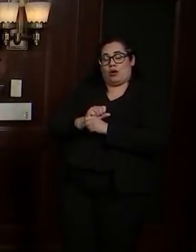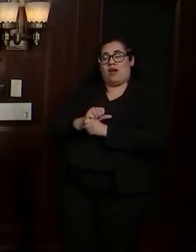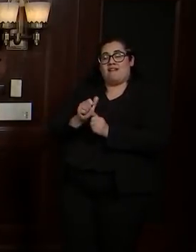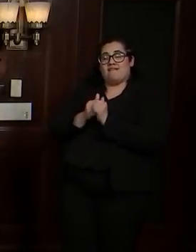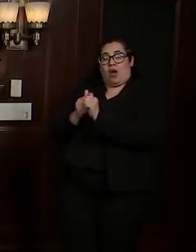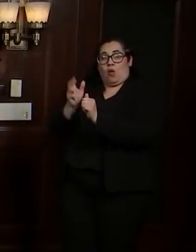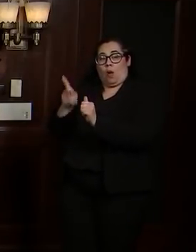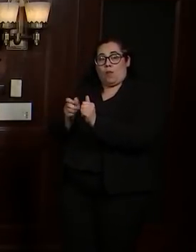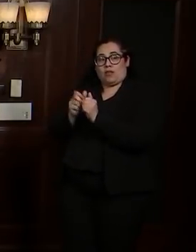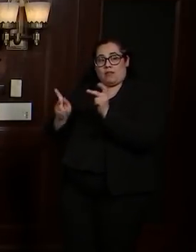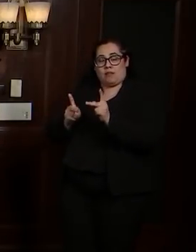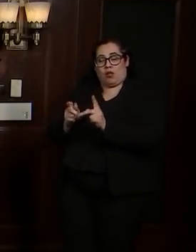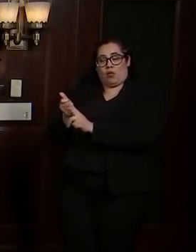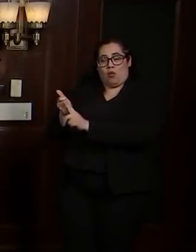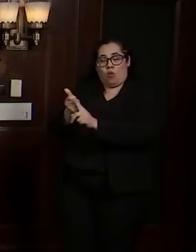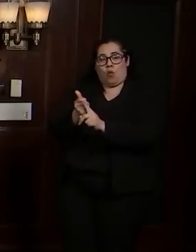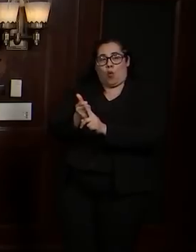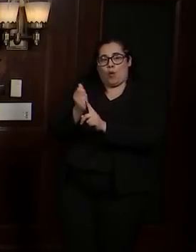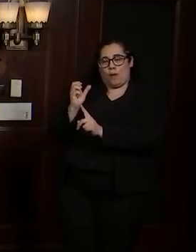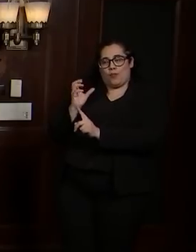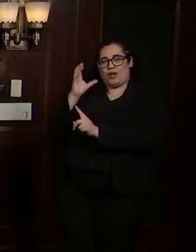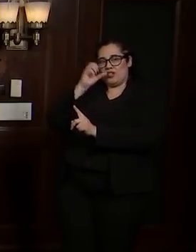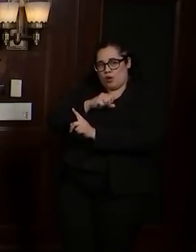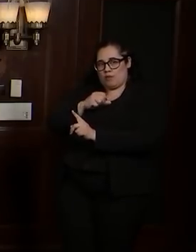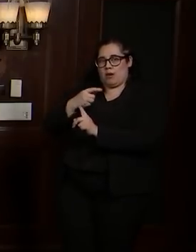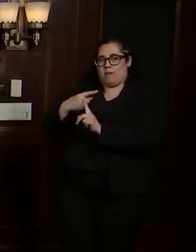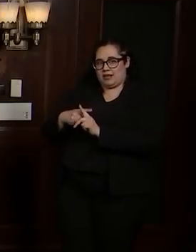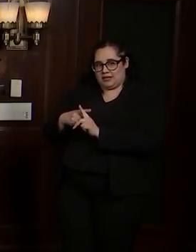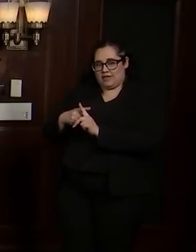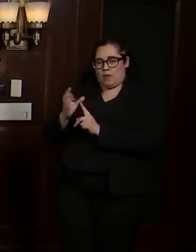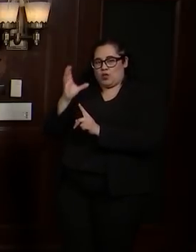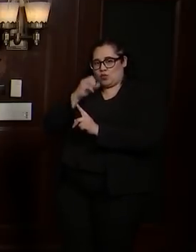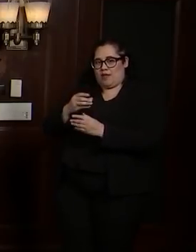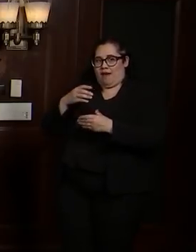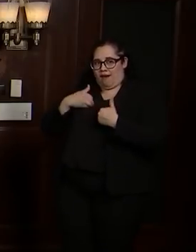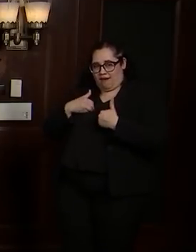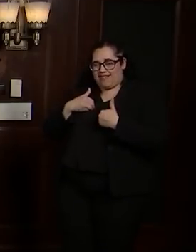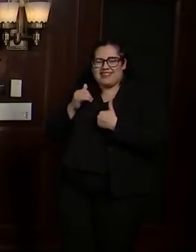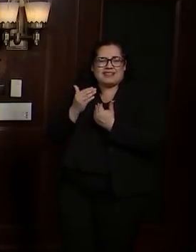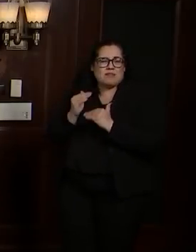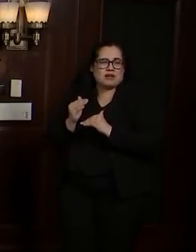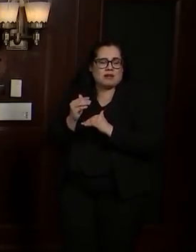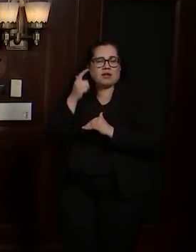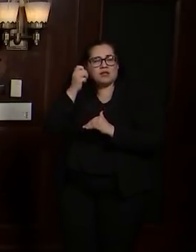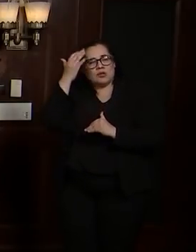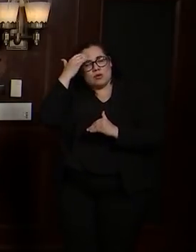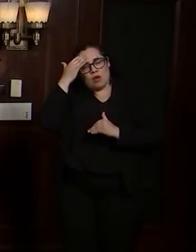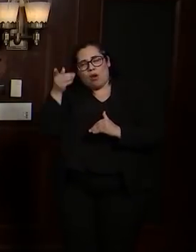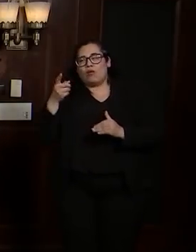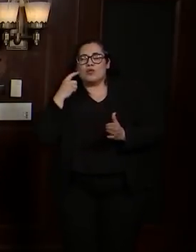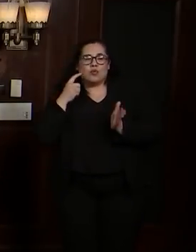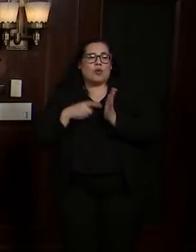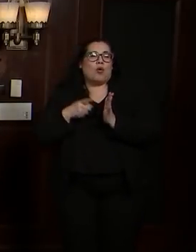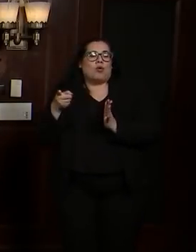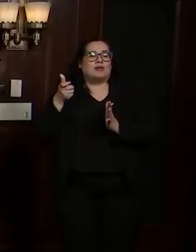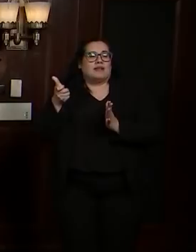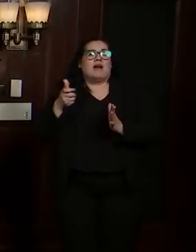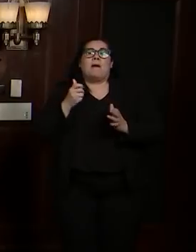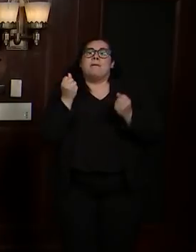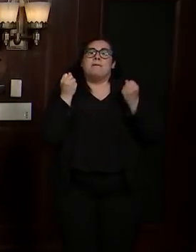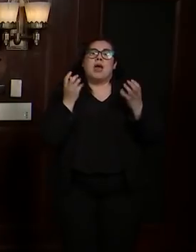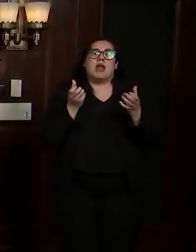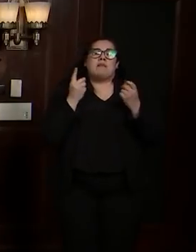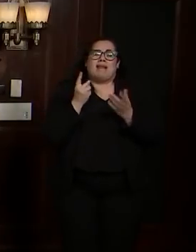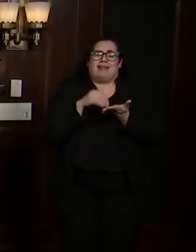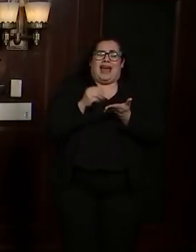following up with people who are presumed to be positive, that's very limited, because as you noted, there's many